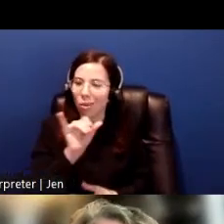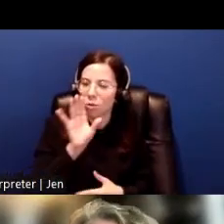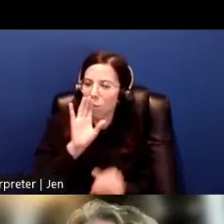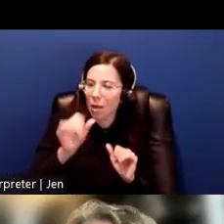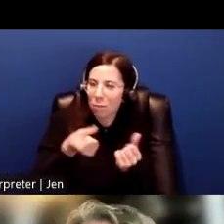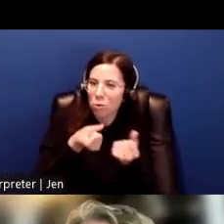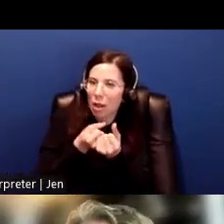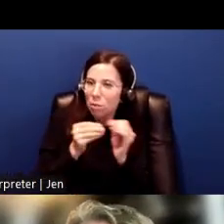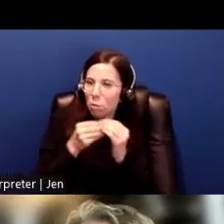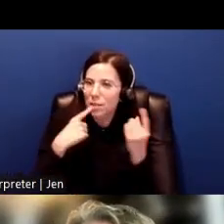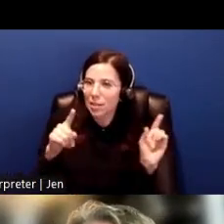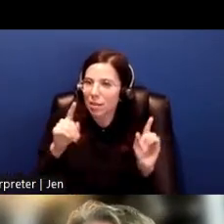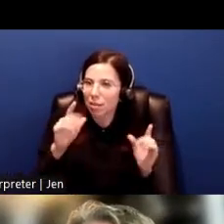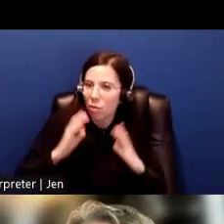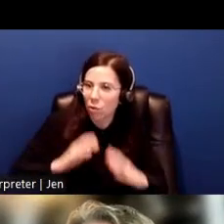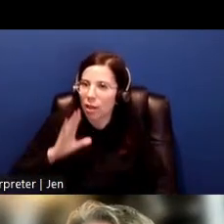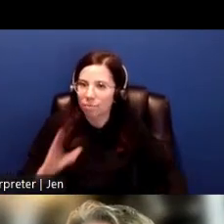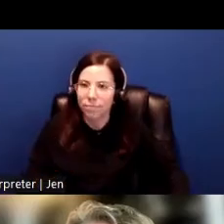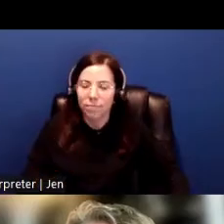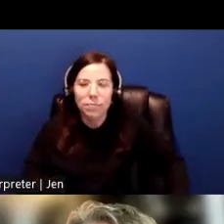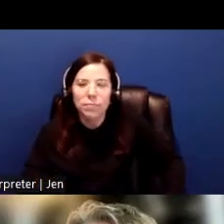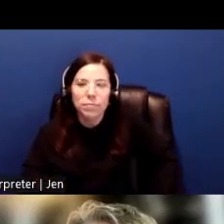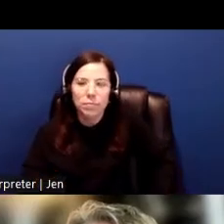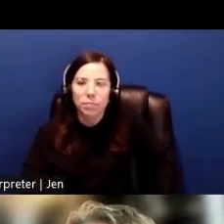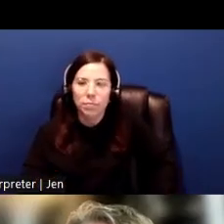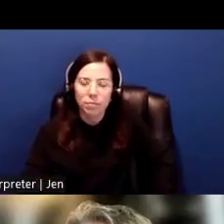advocate effectively for my client.